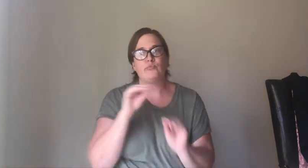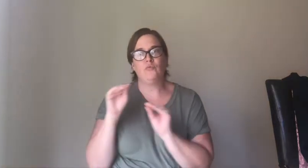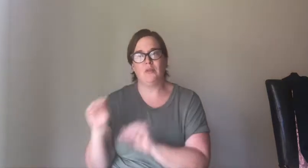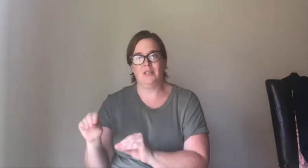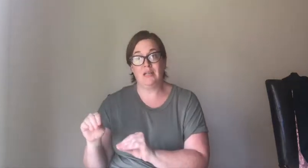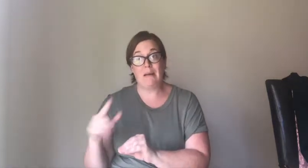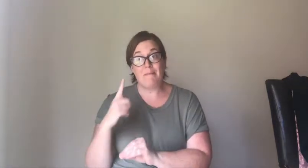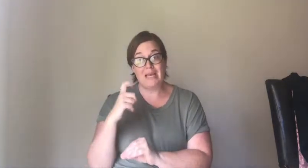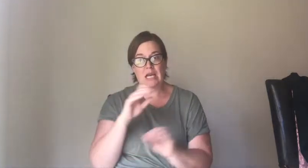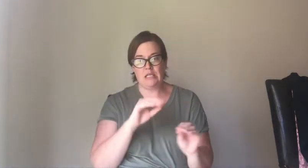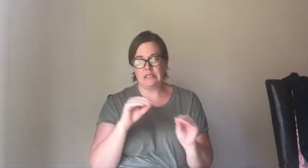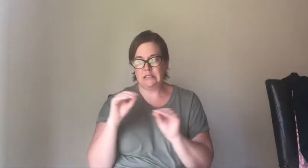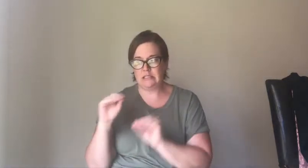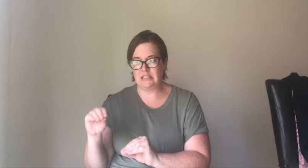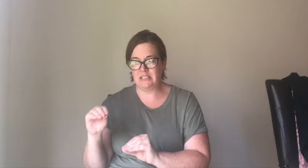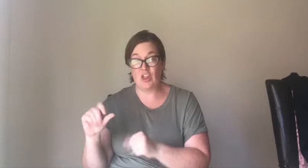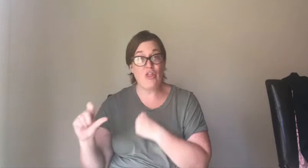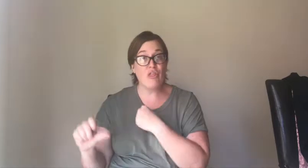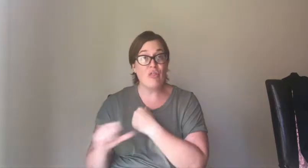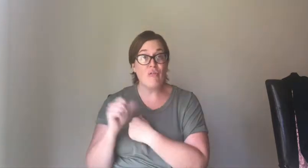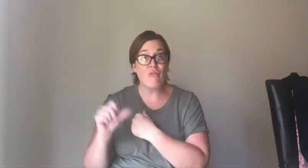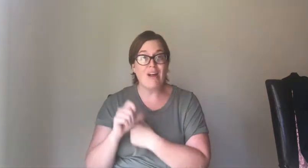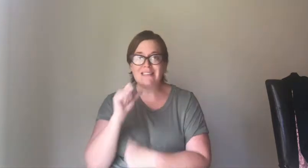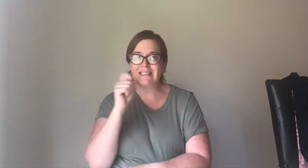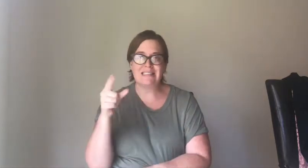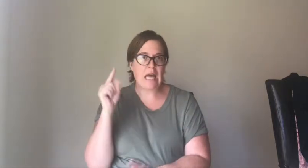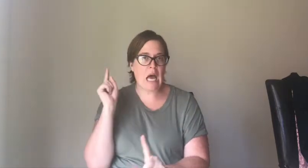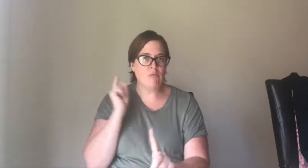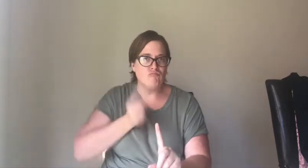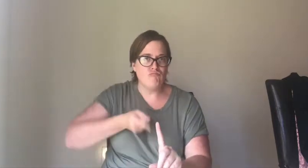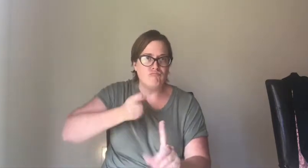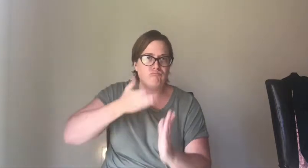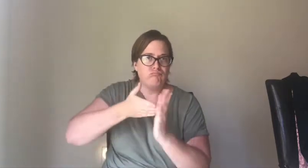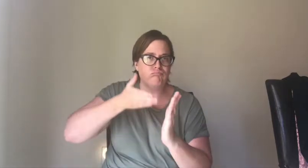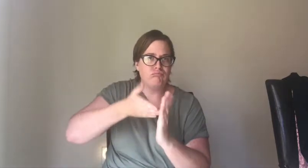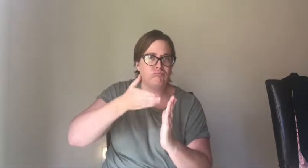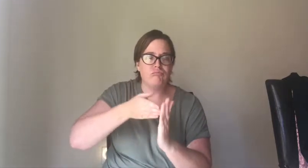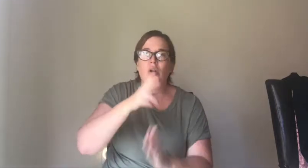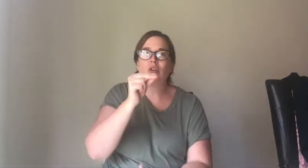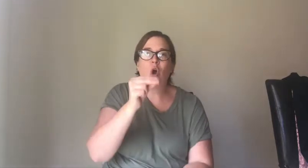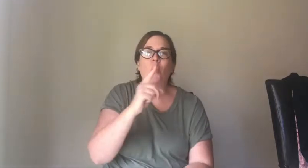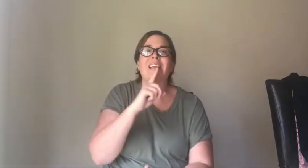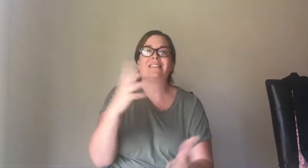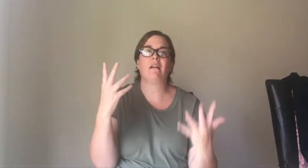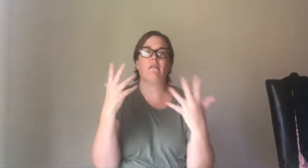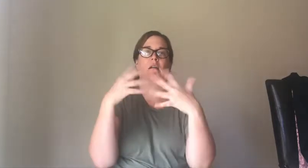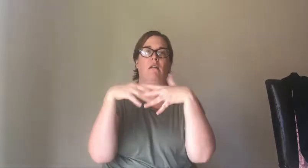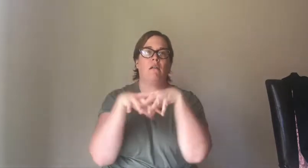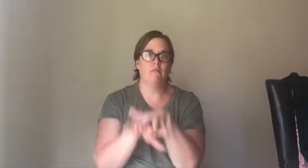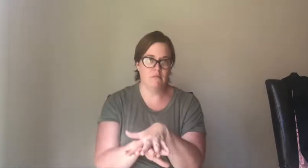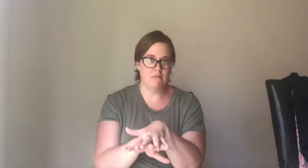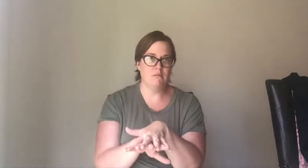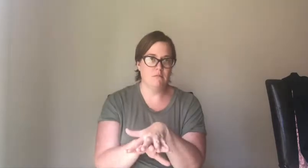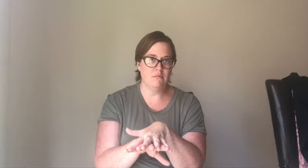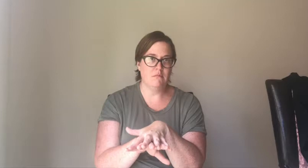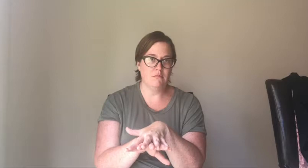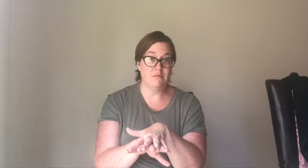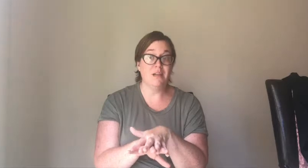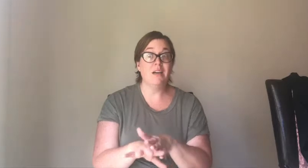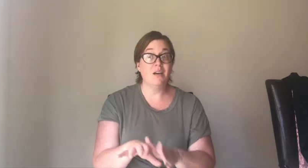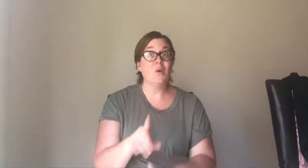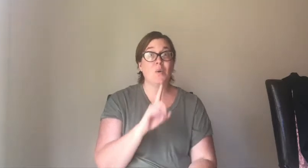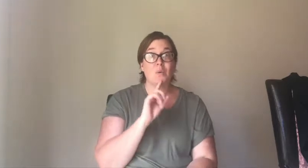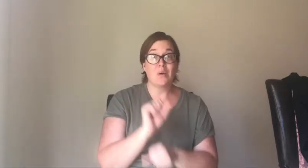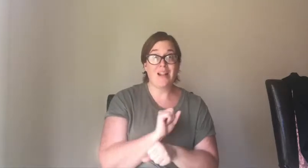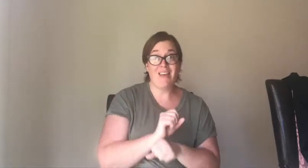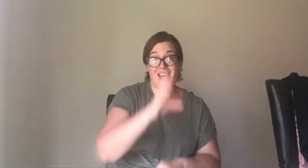refugees or something. Like they can hold jobs, they can have positions of influence, they can own their own house. In fact, that's how Daniel